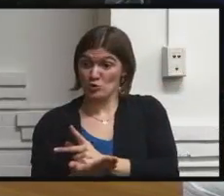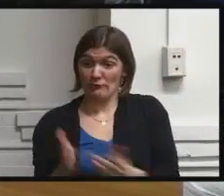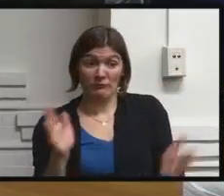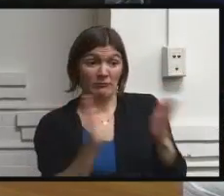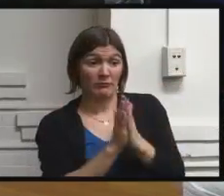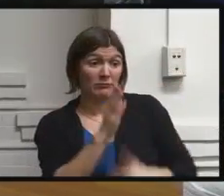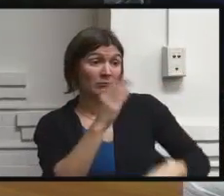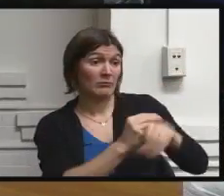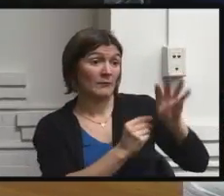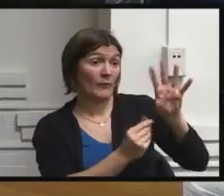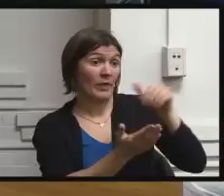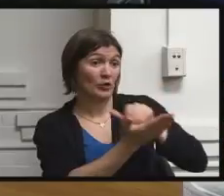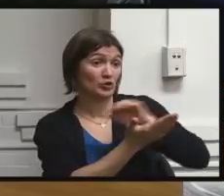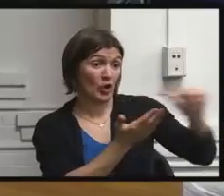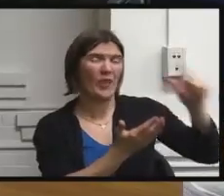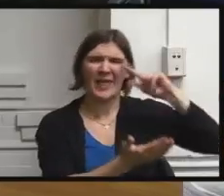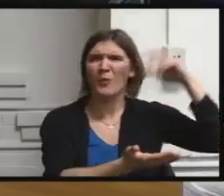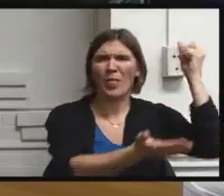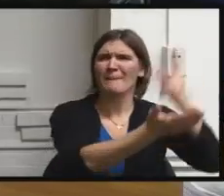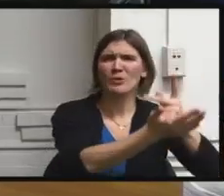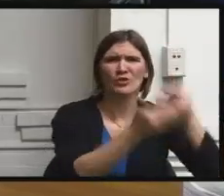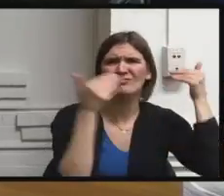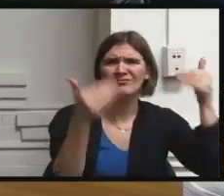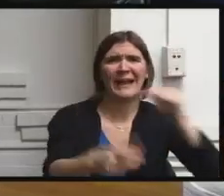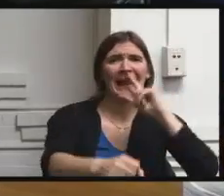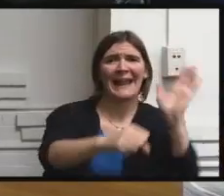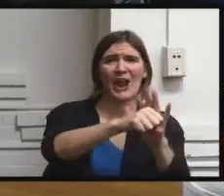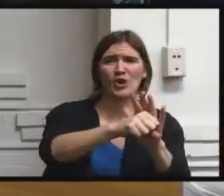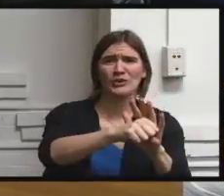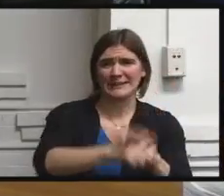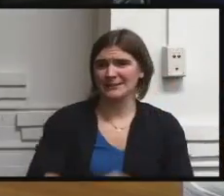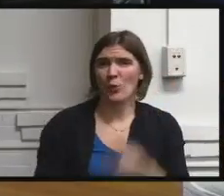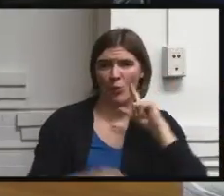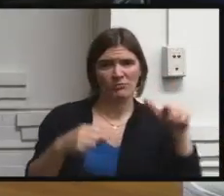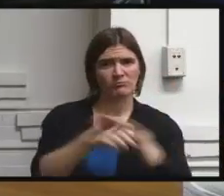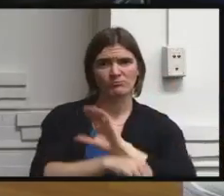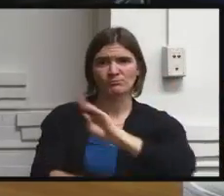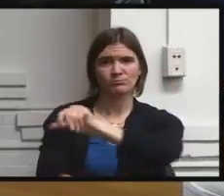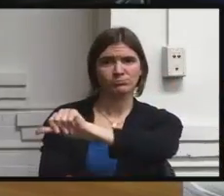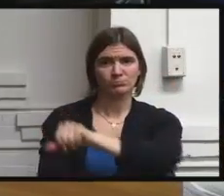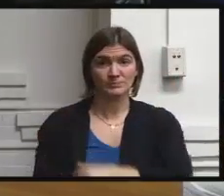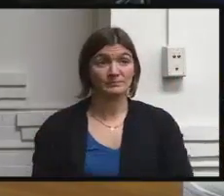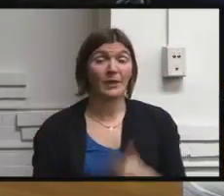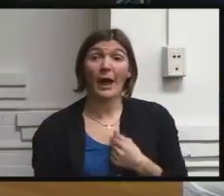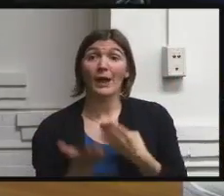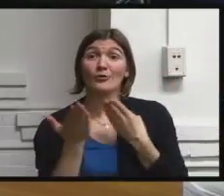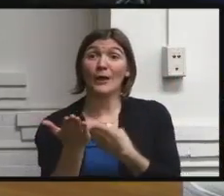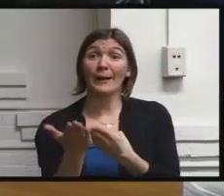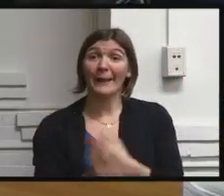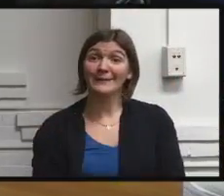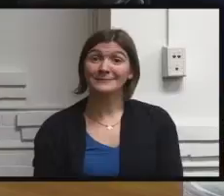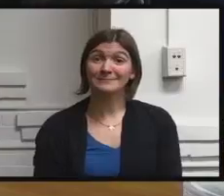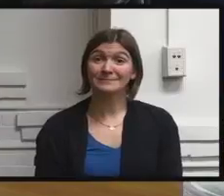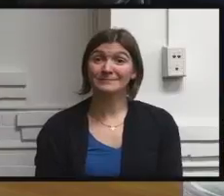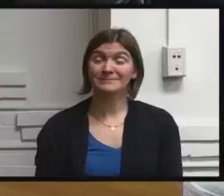additional $45,000, they will approve it and it will fully fund the project. We would recommend your approval.